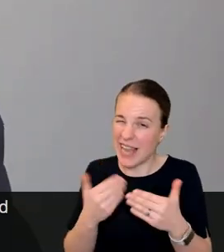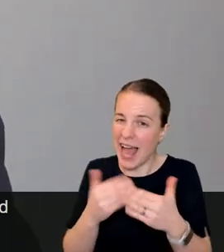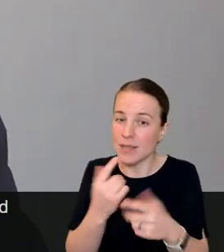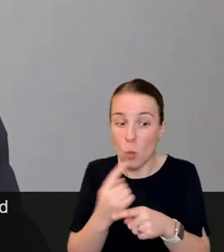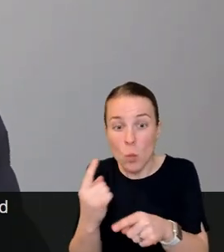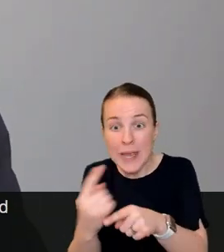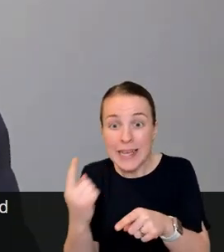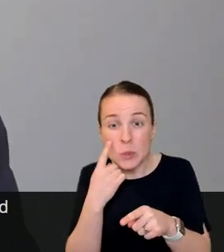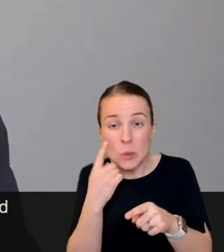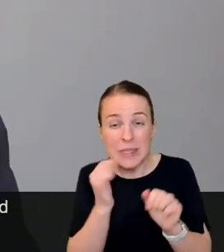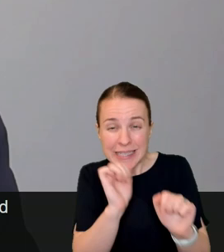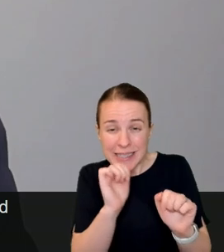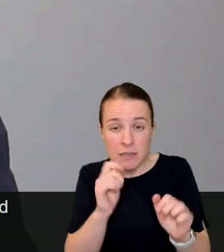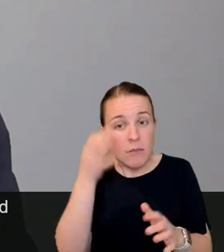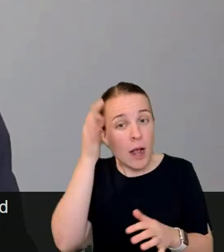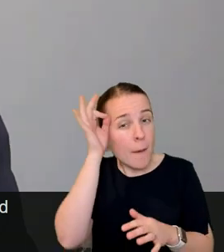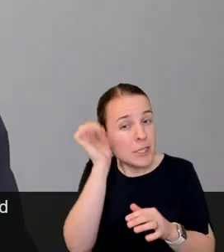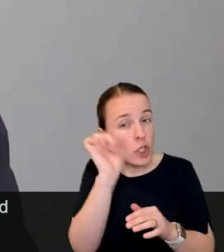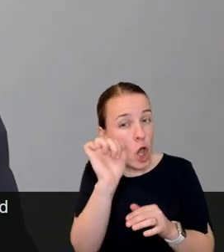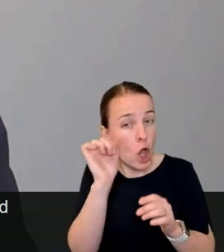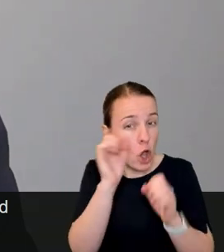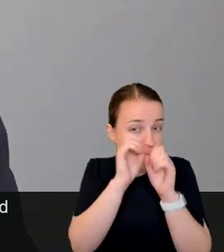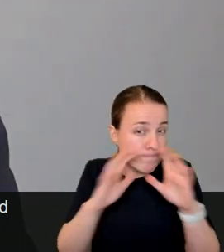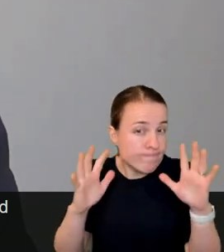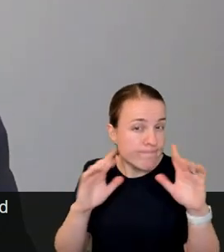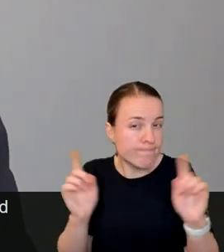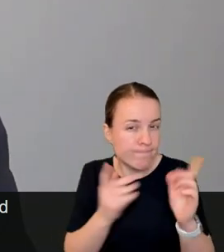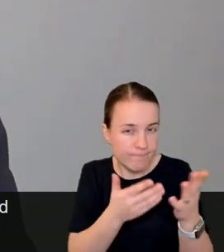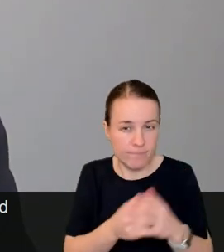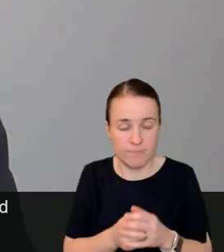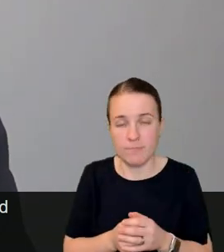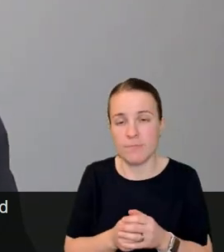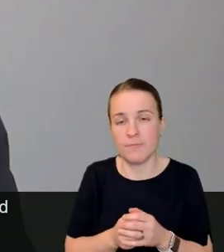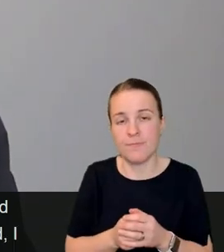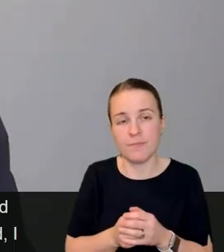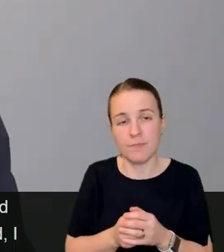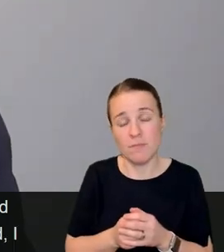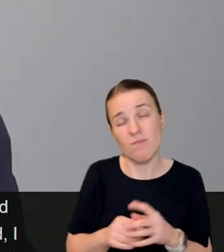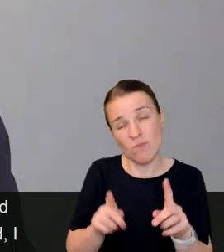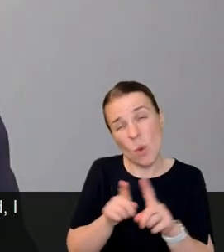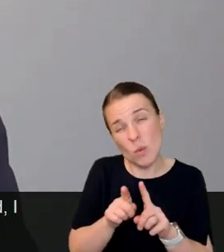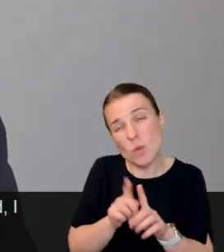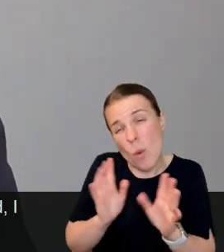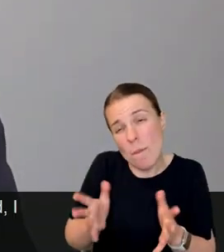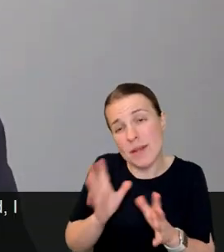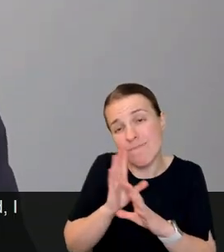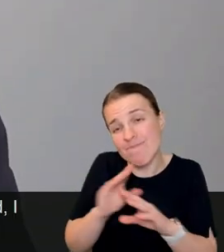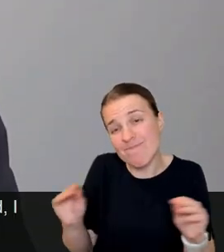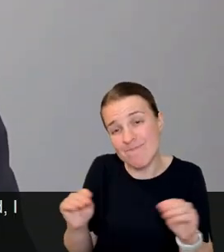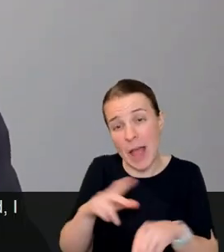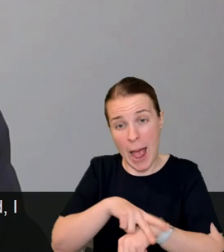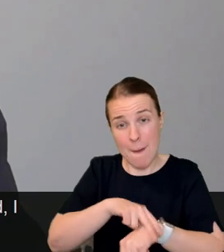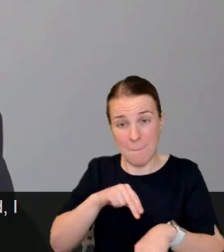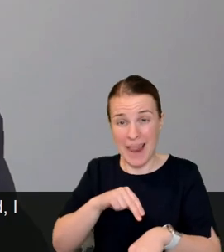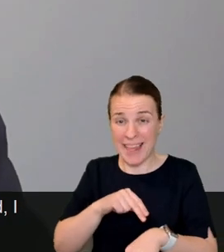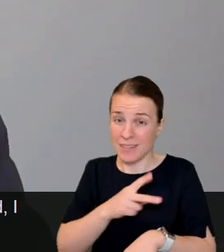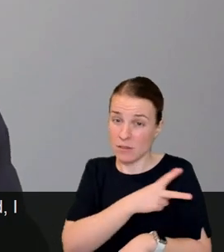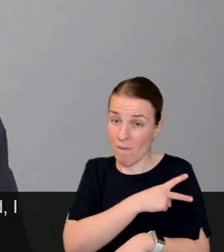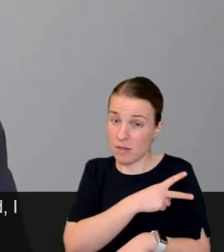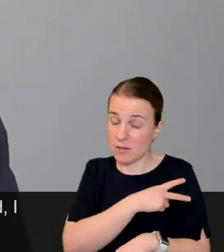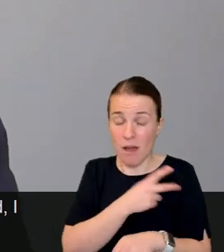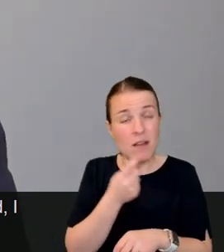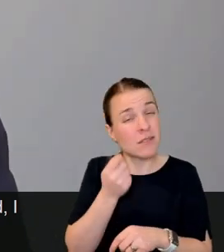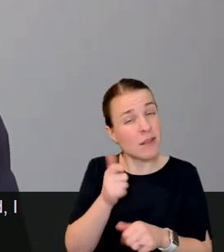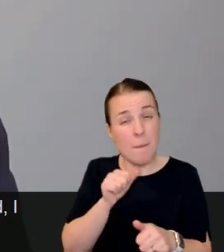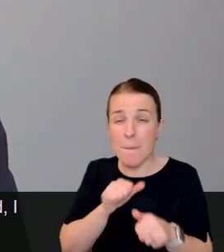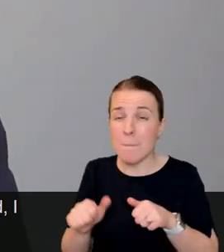That being said, I also say we have some of the finest police officers in the world. Police officer Matt Ratty in